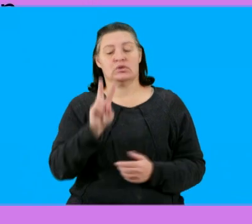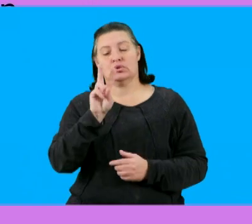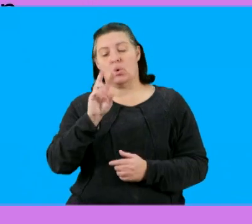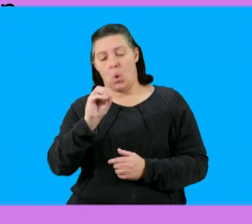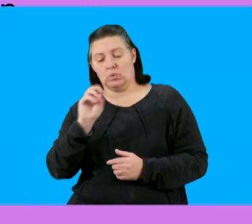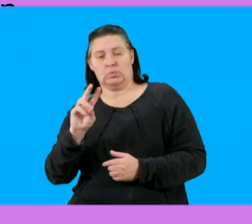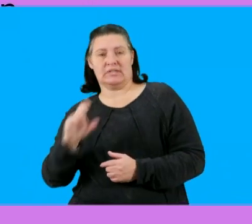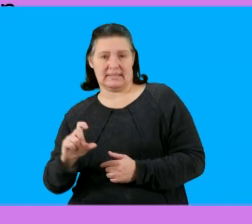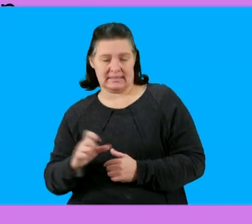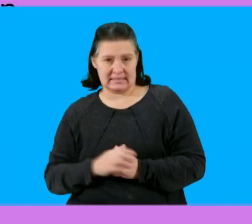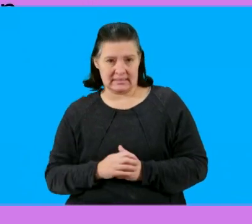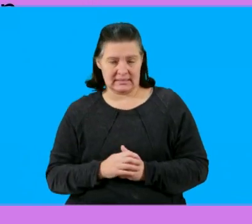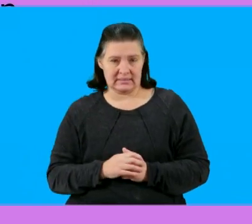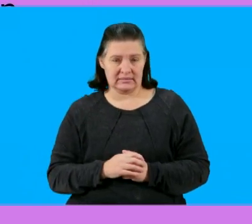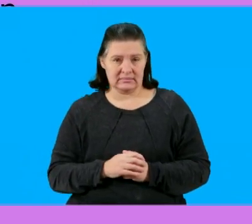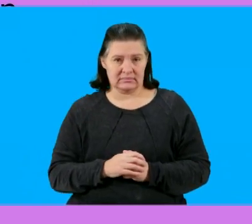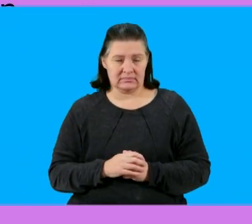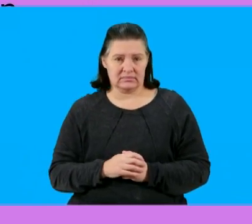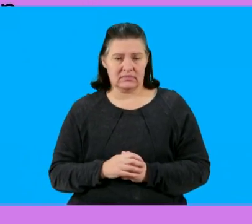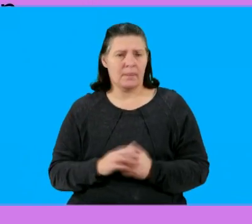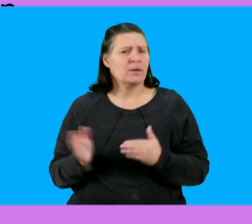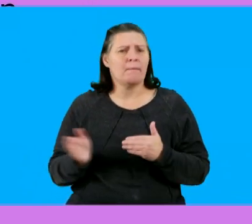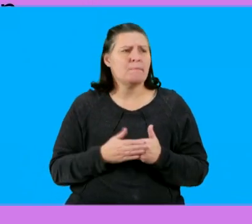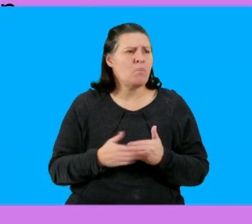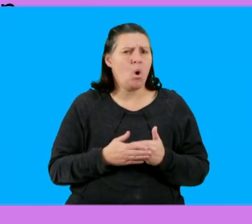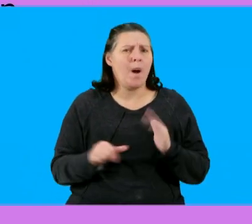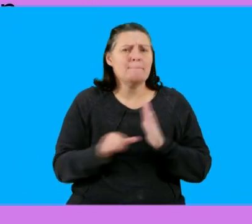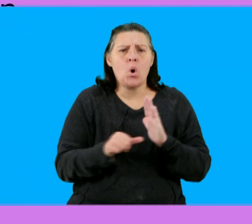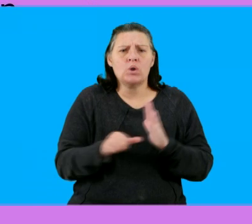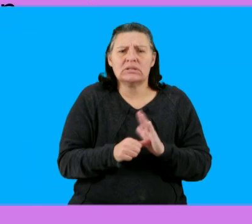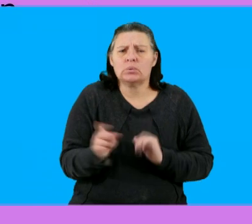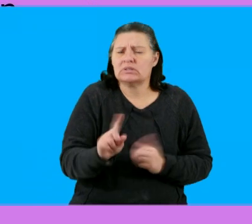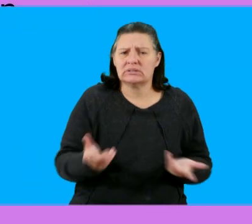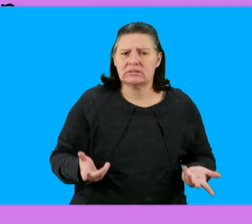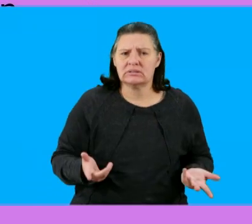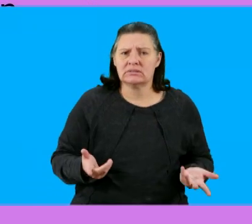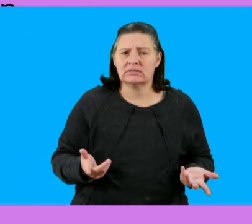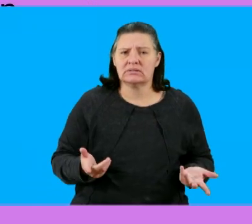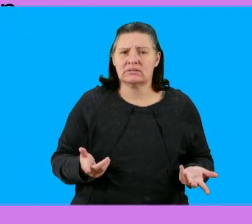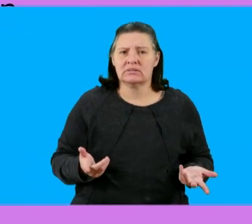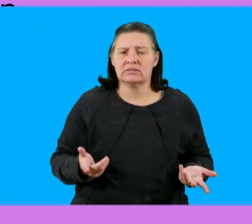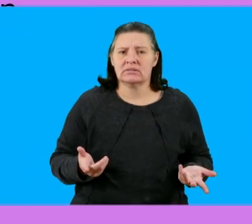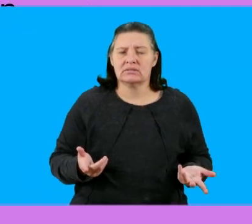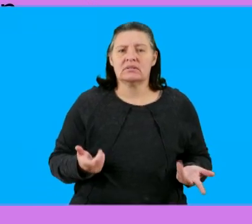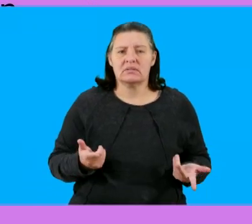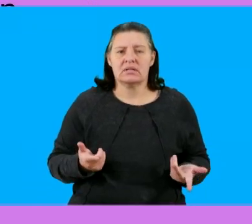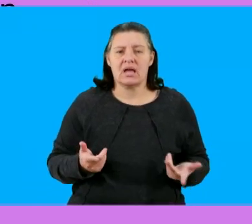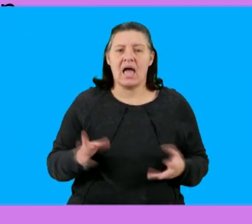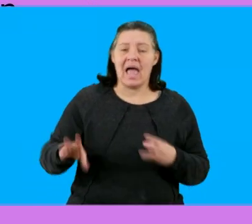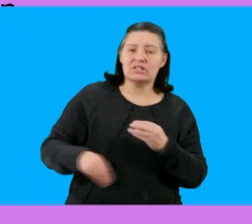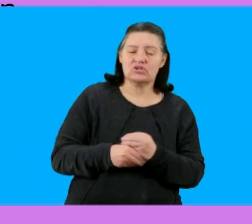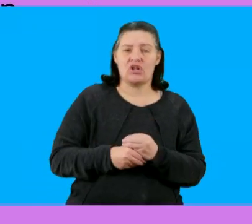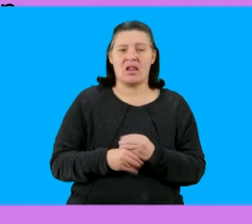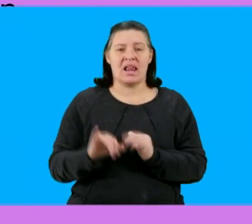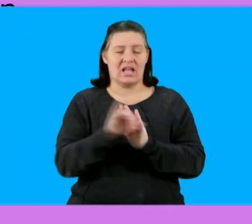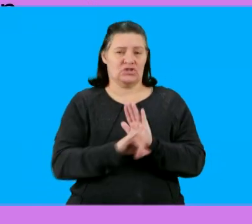and 2 cents. Right, but what else is very important here? There must be an additional